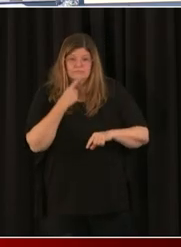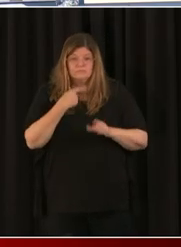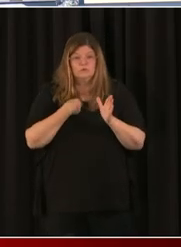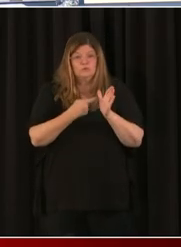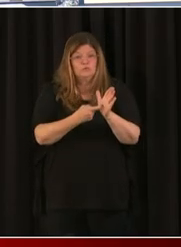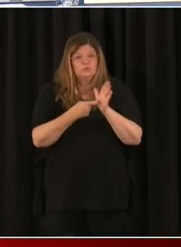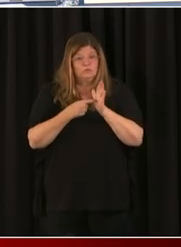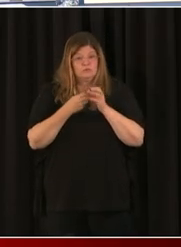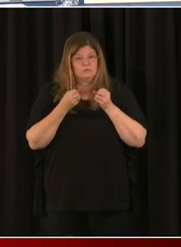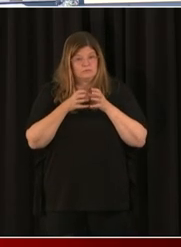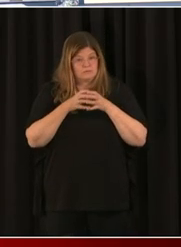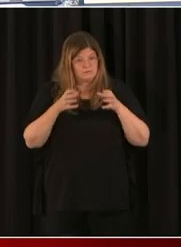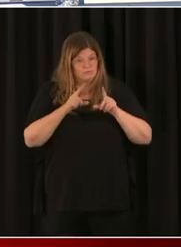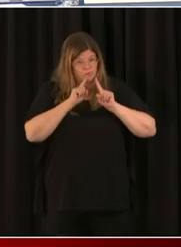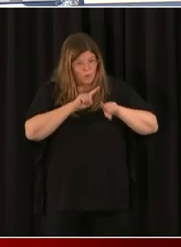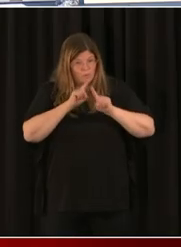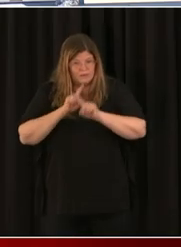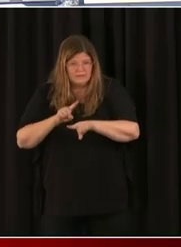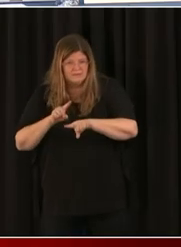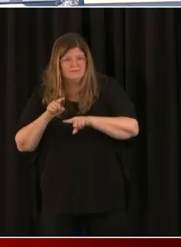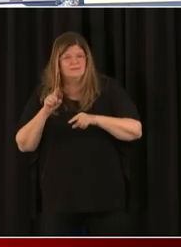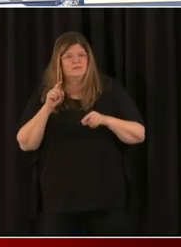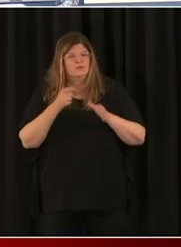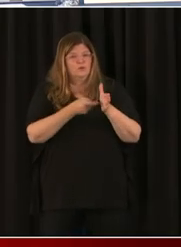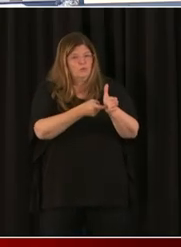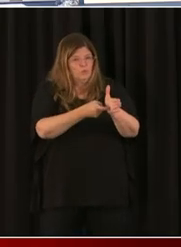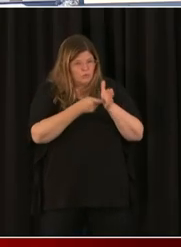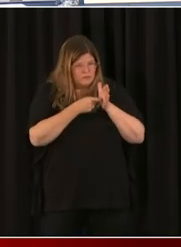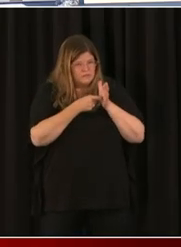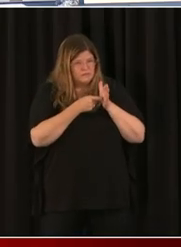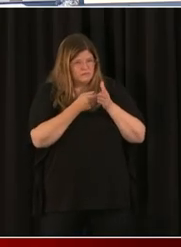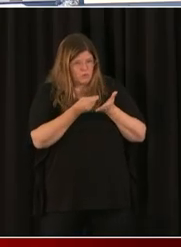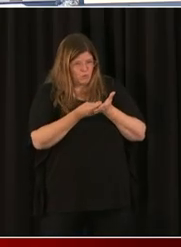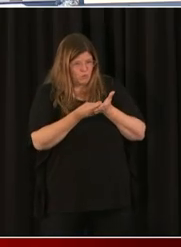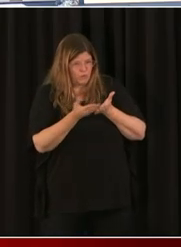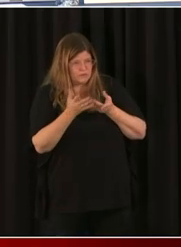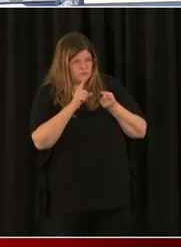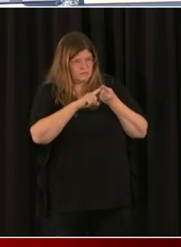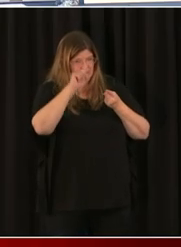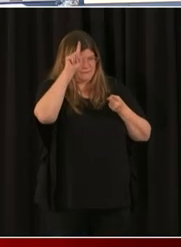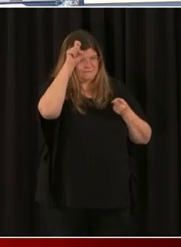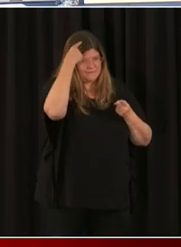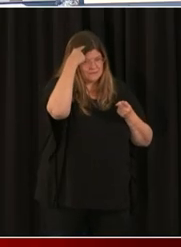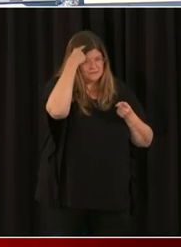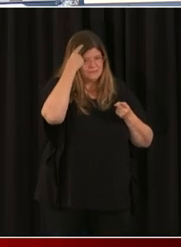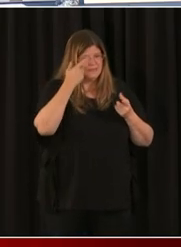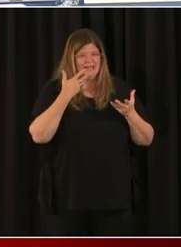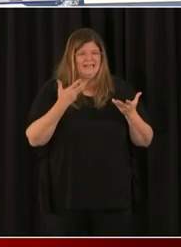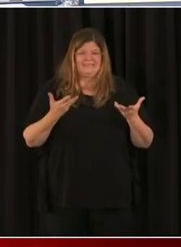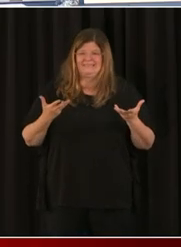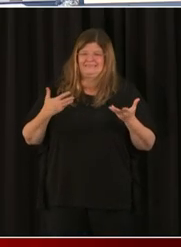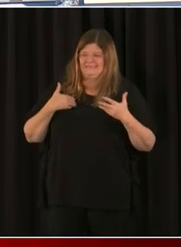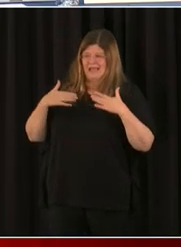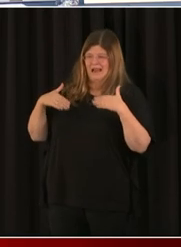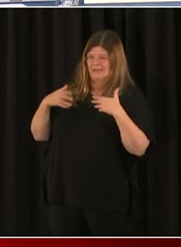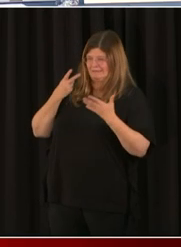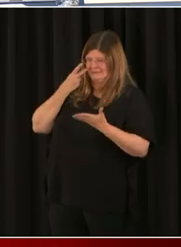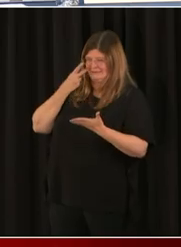have wastage reported to us, and we are required to report wastage to the federal government. And so has any been reported? I have not